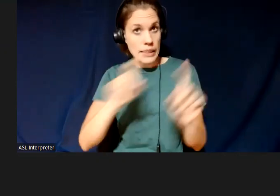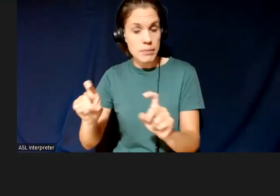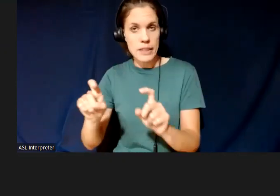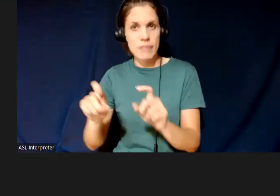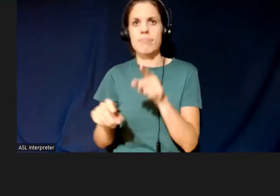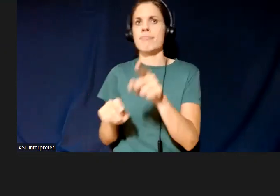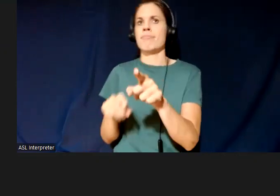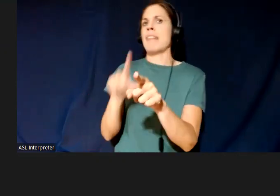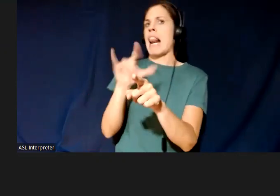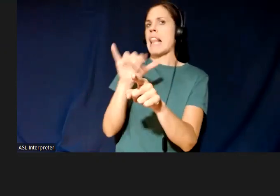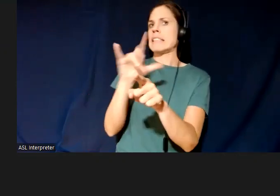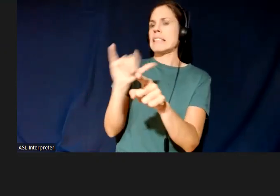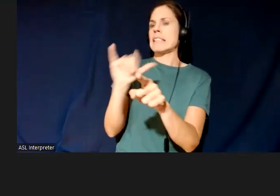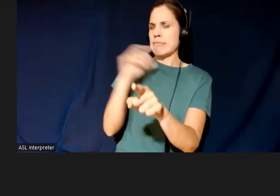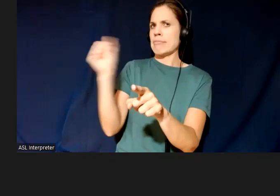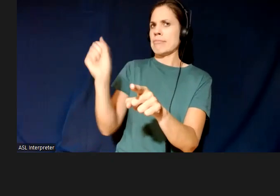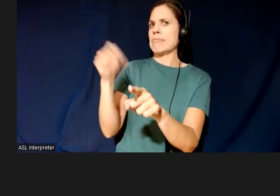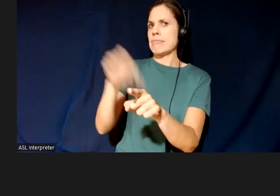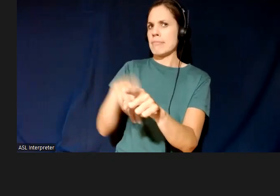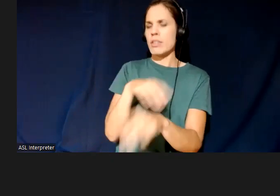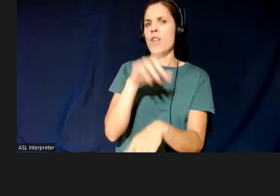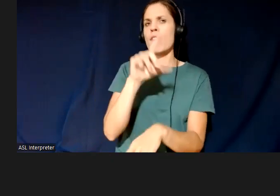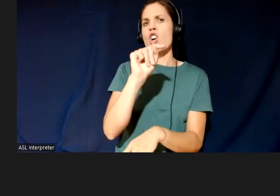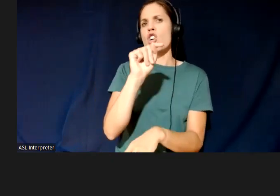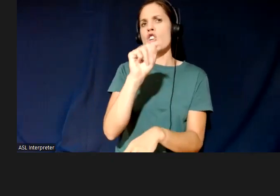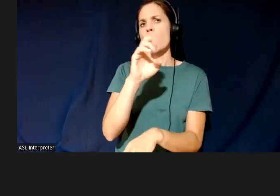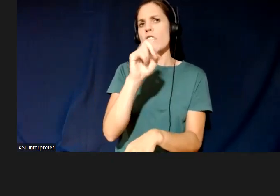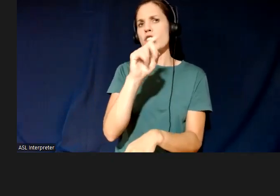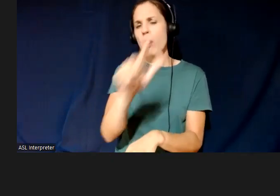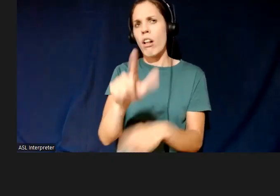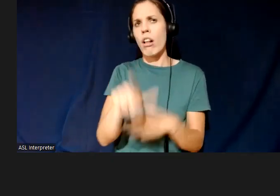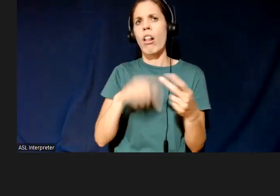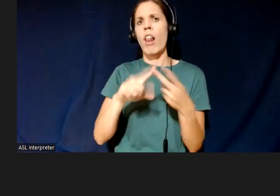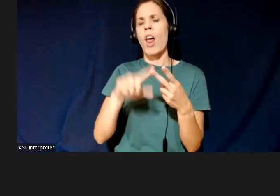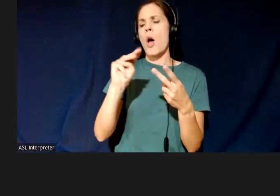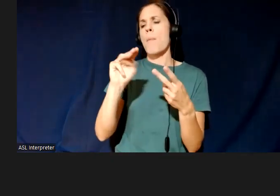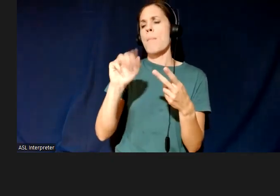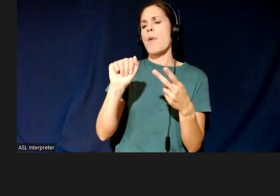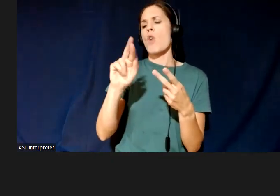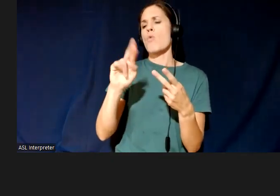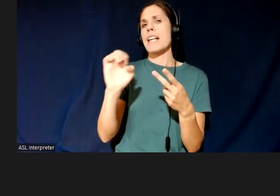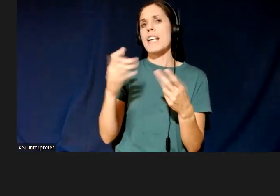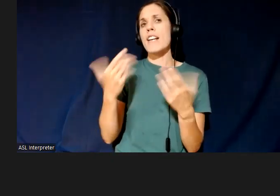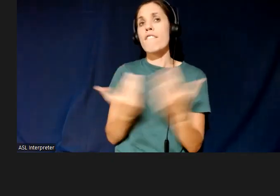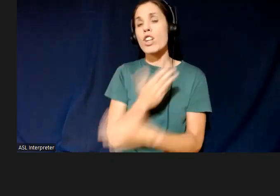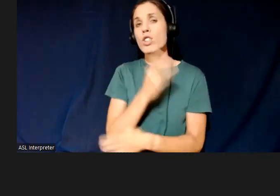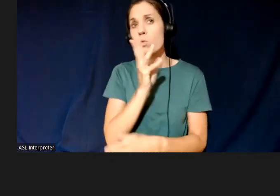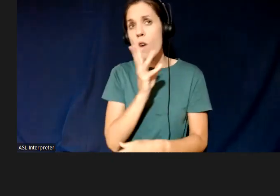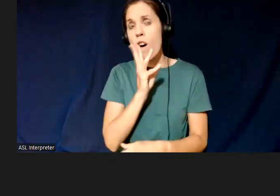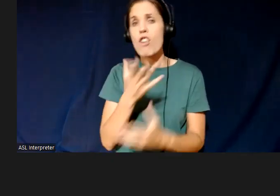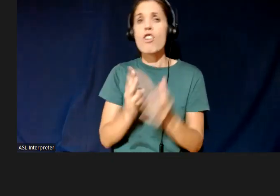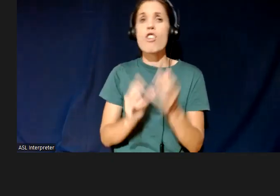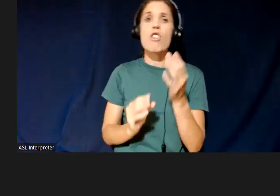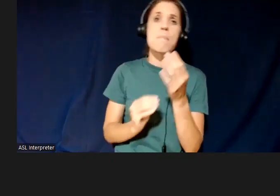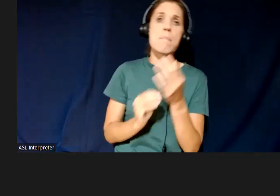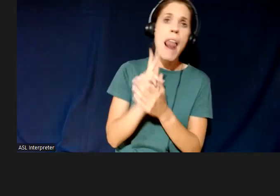done terrestrial, marine, and freshwater invertebrates, plants, trees, you name